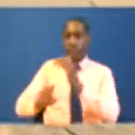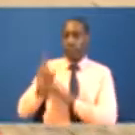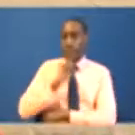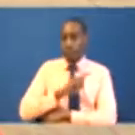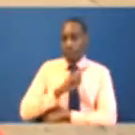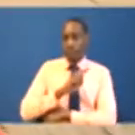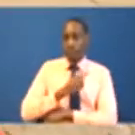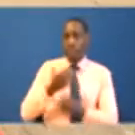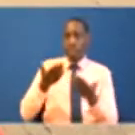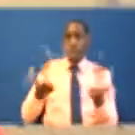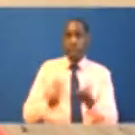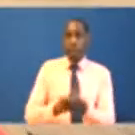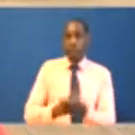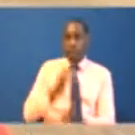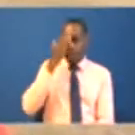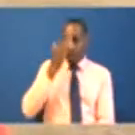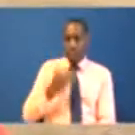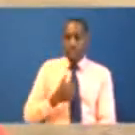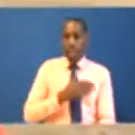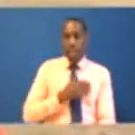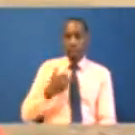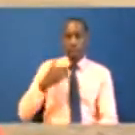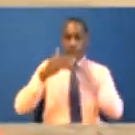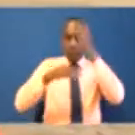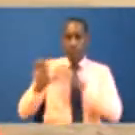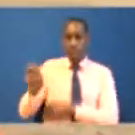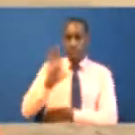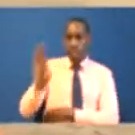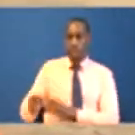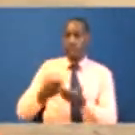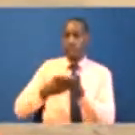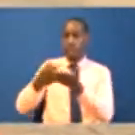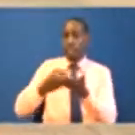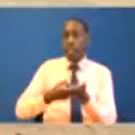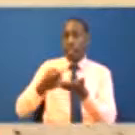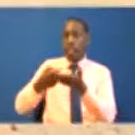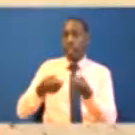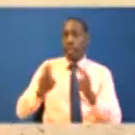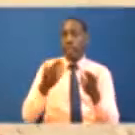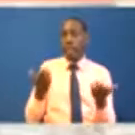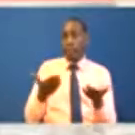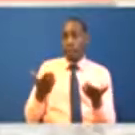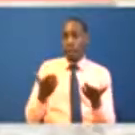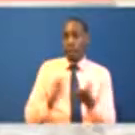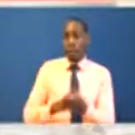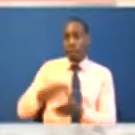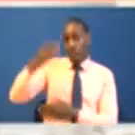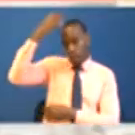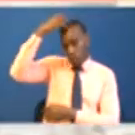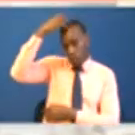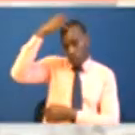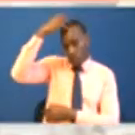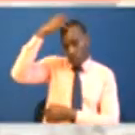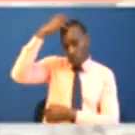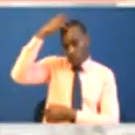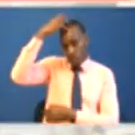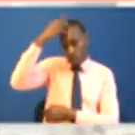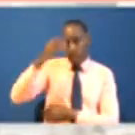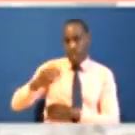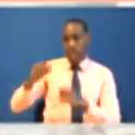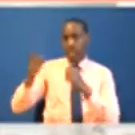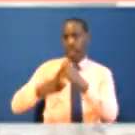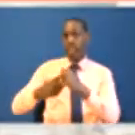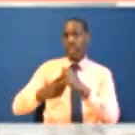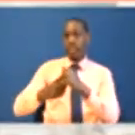facility here at the catholic university of eastern africa the debates will be taking place at the pope john paul the